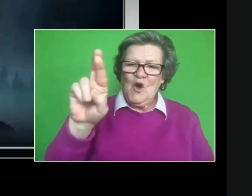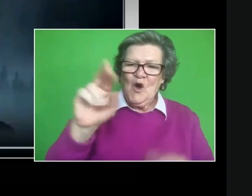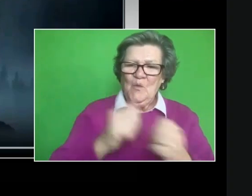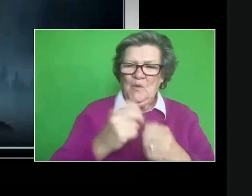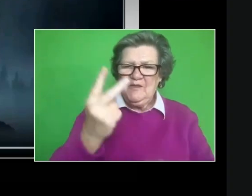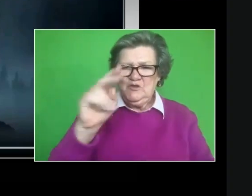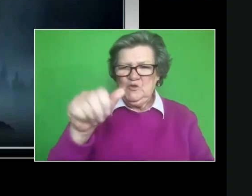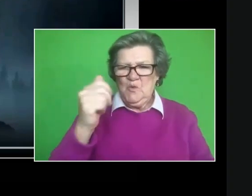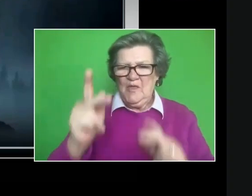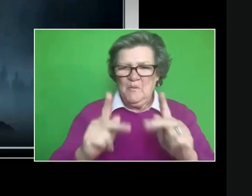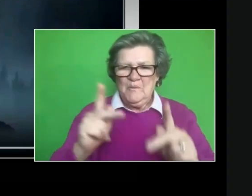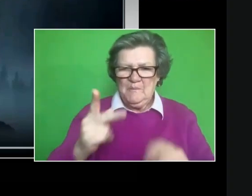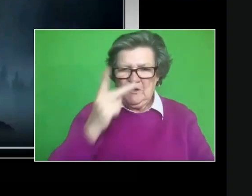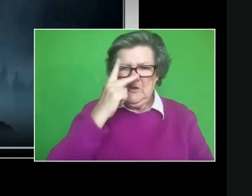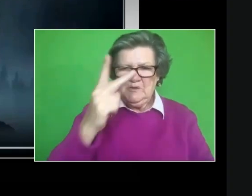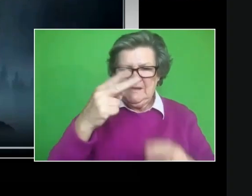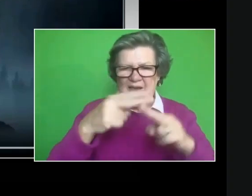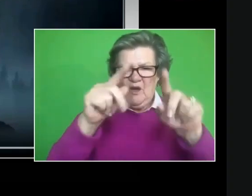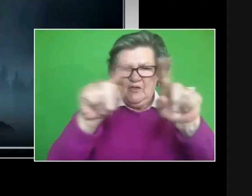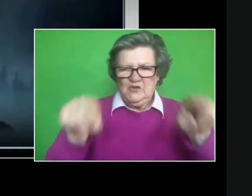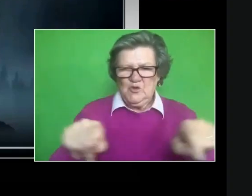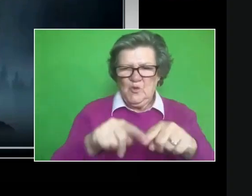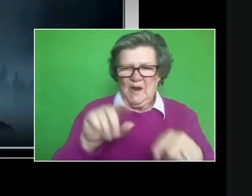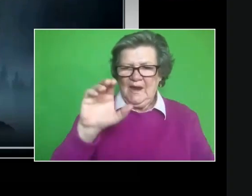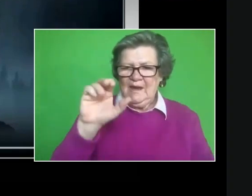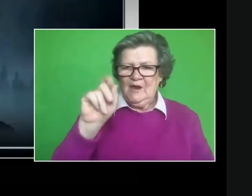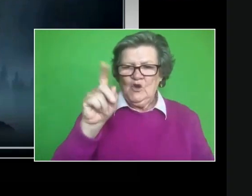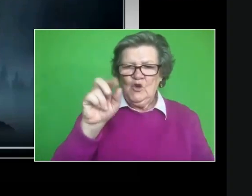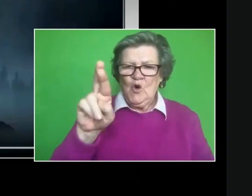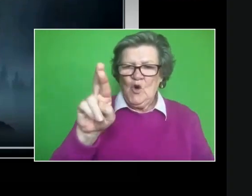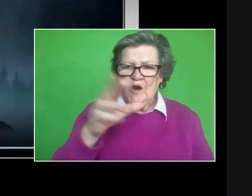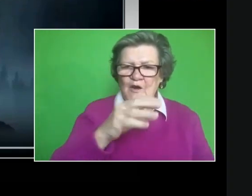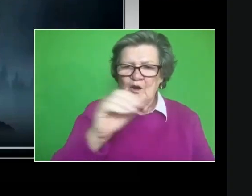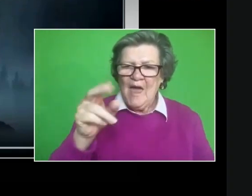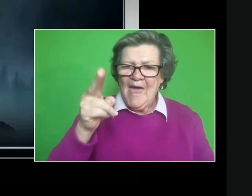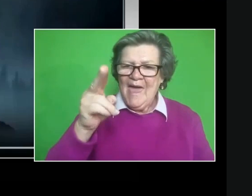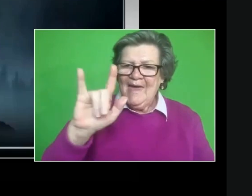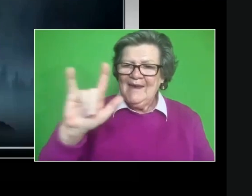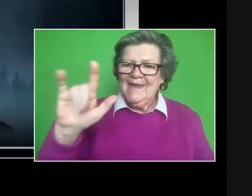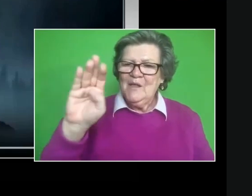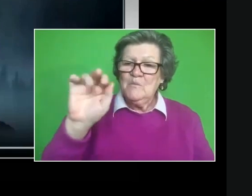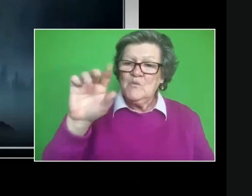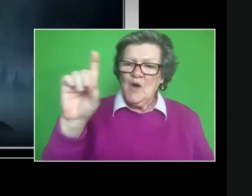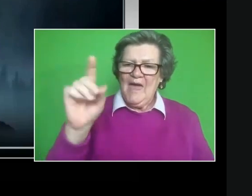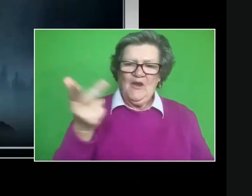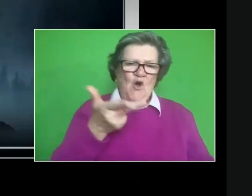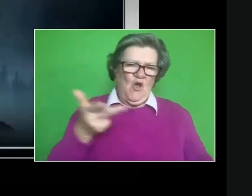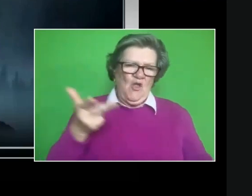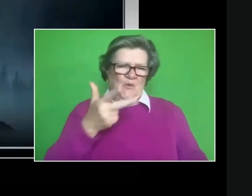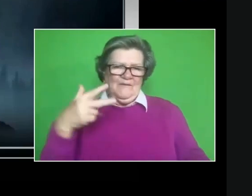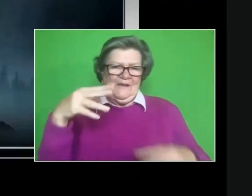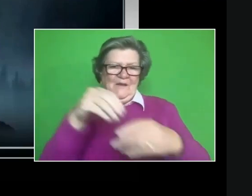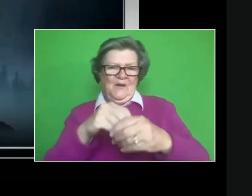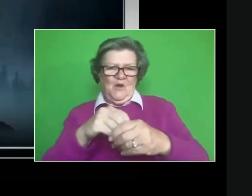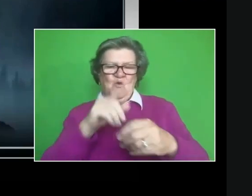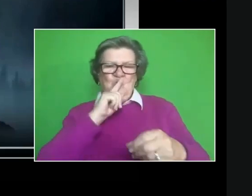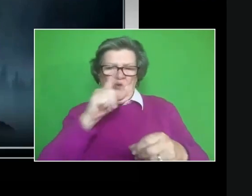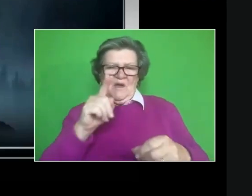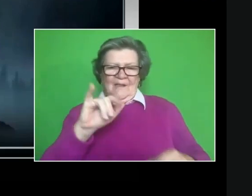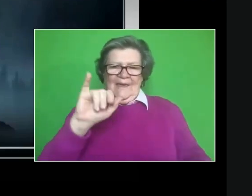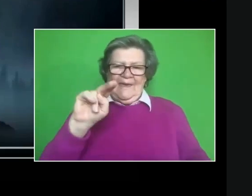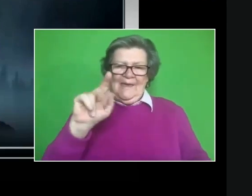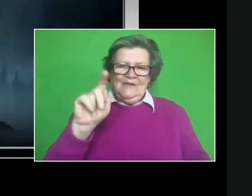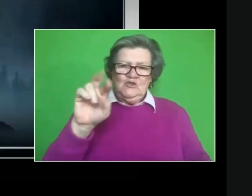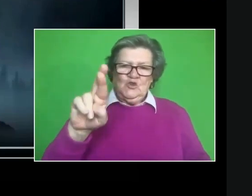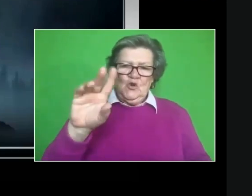And purposely, they're presenting with me today because it's an all hands on deck effort, and it really is an interdisciplinary collaborative effort.